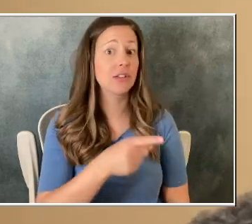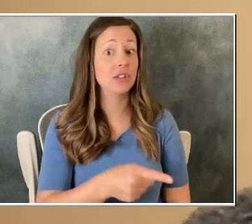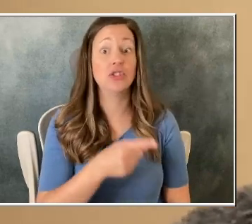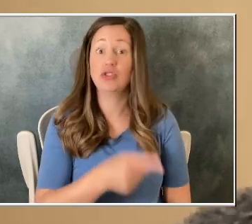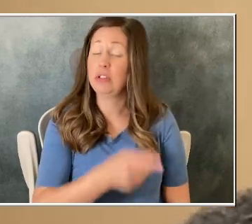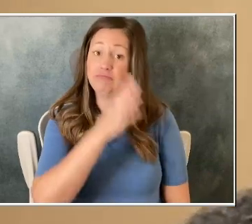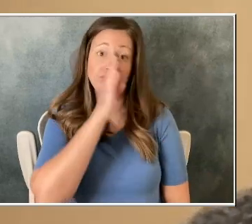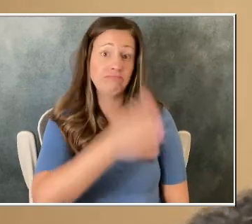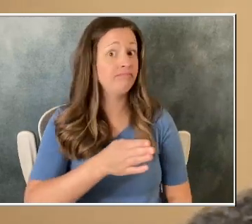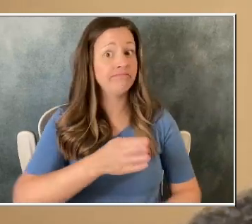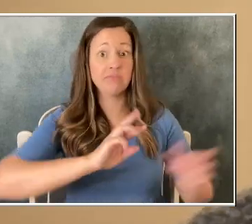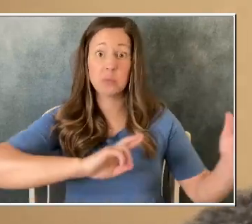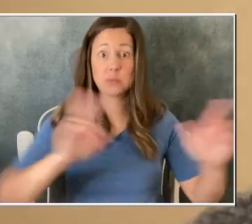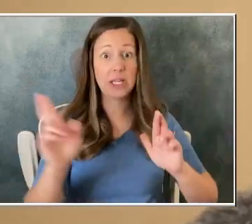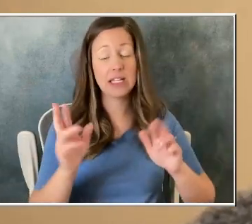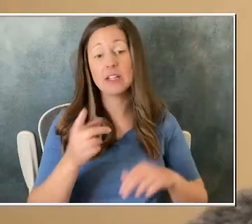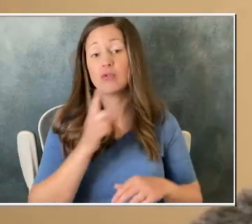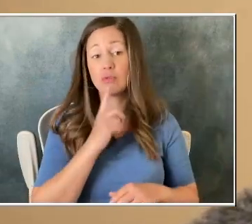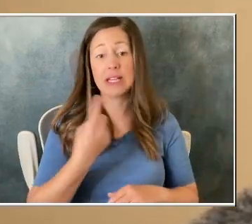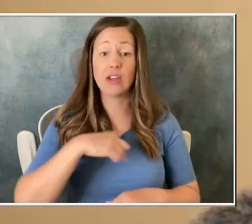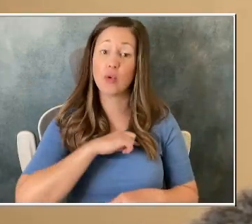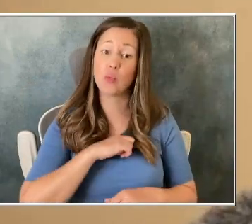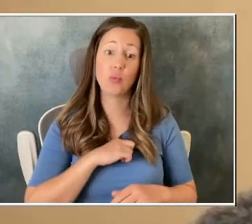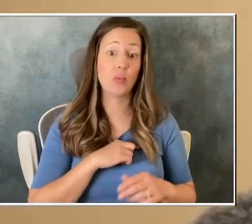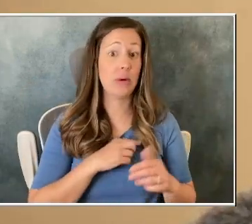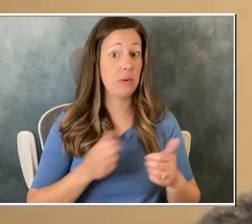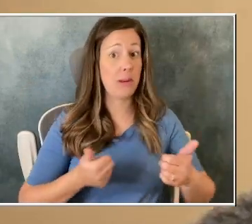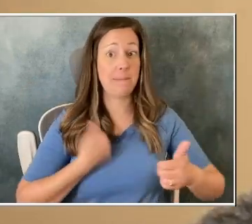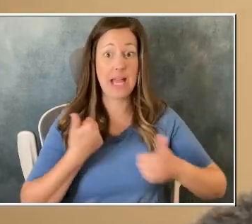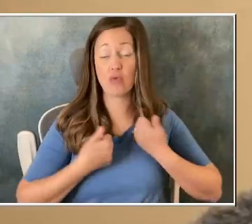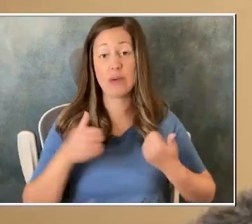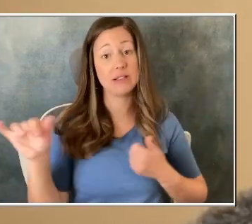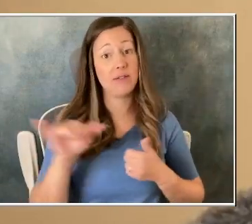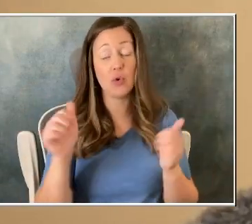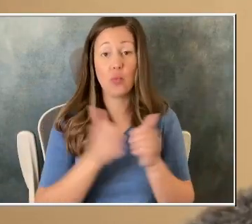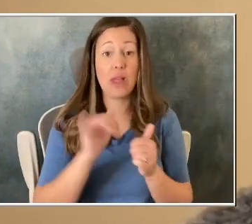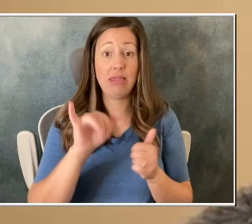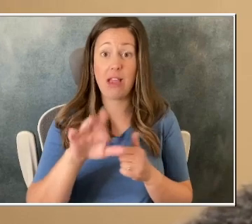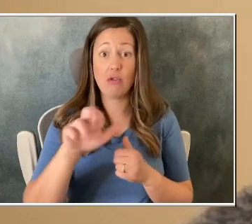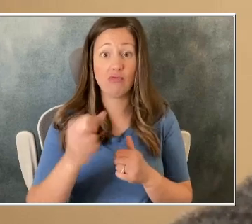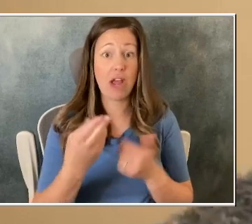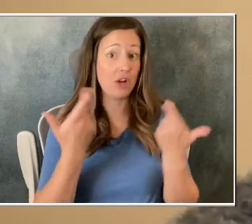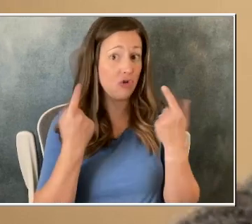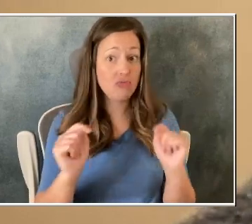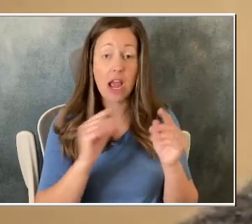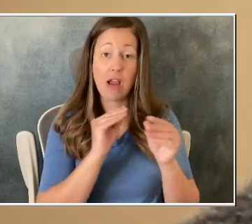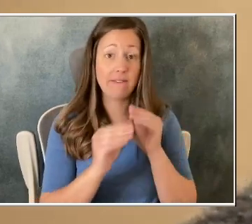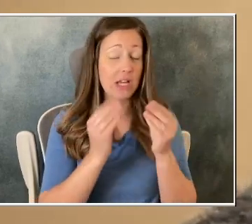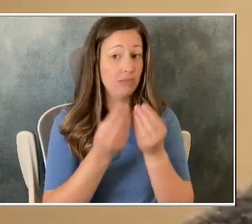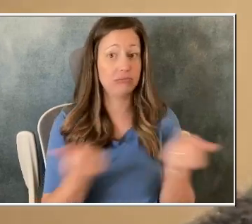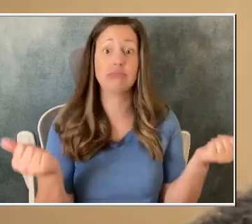around. We were going to be just as aggressive back with this rash, and we were